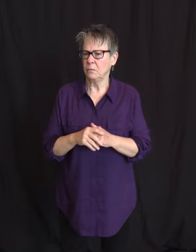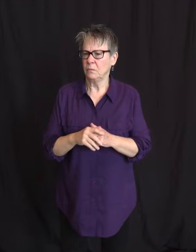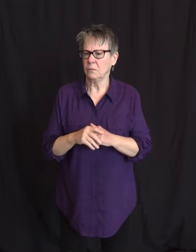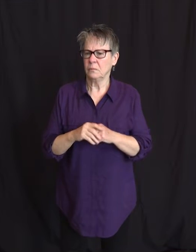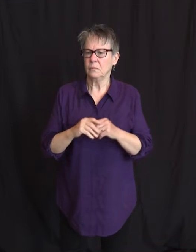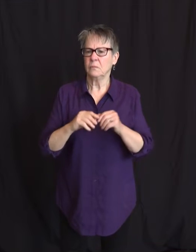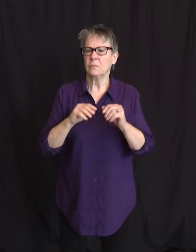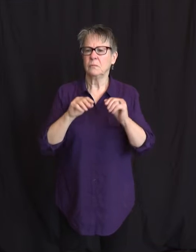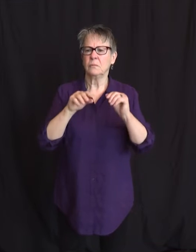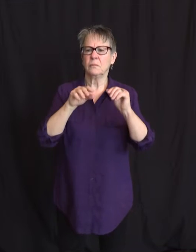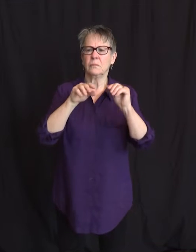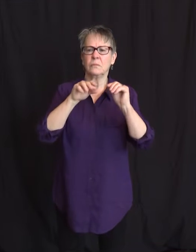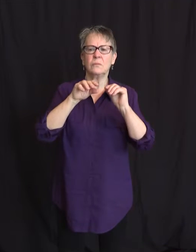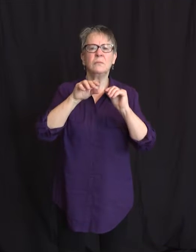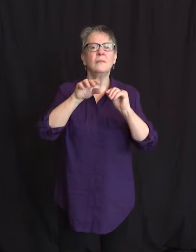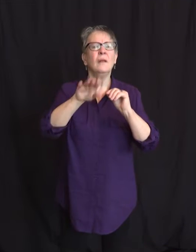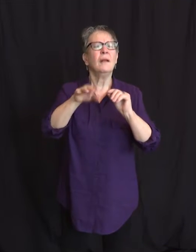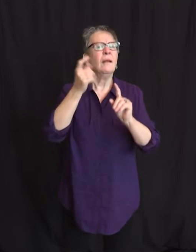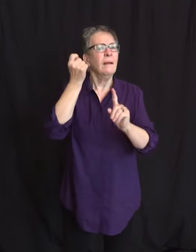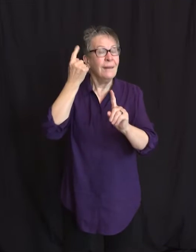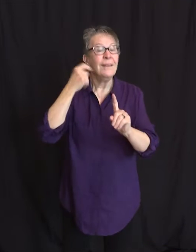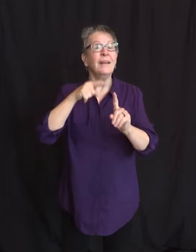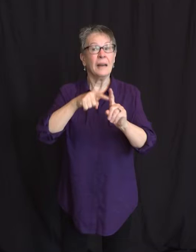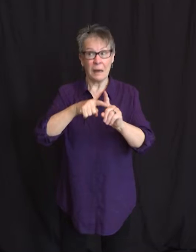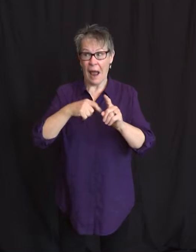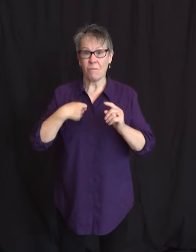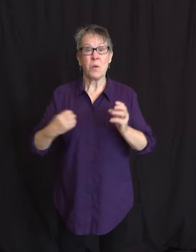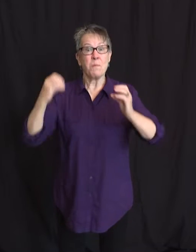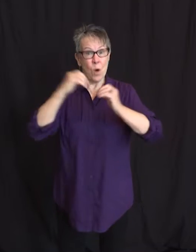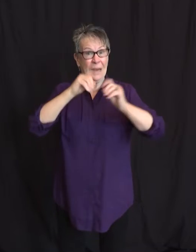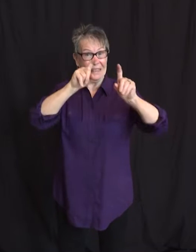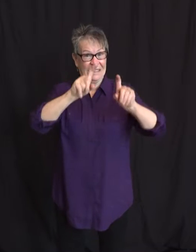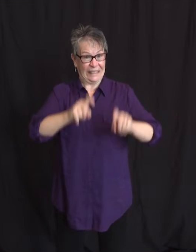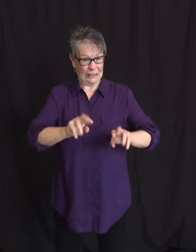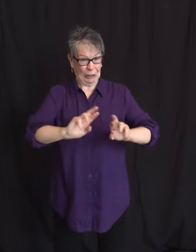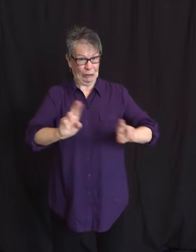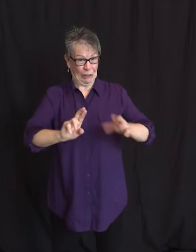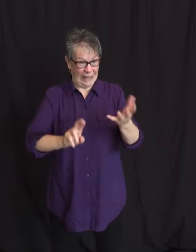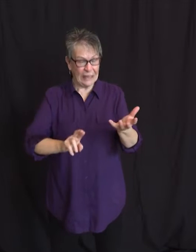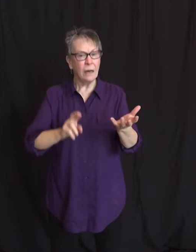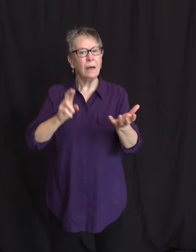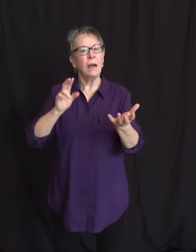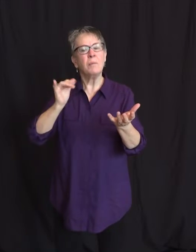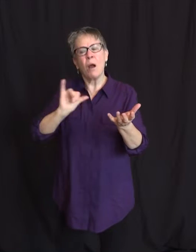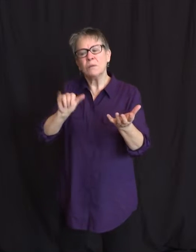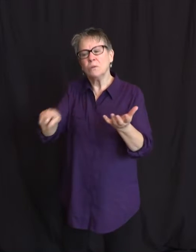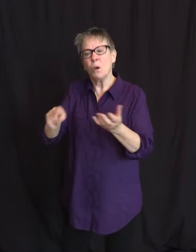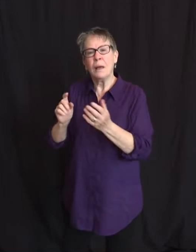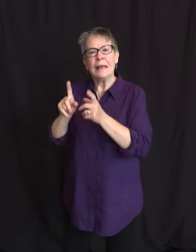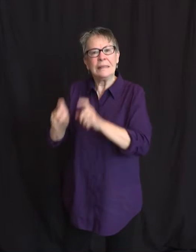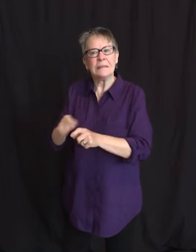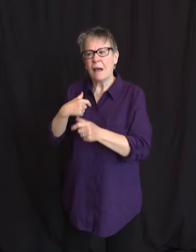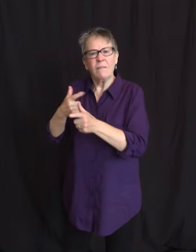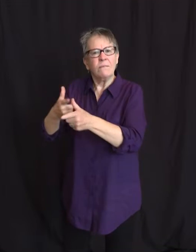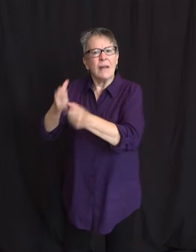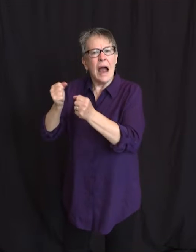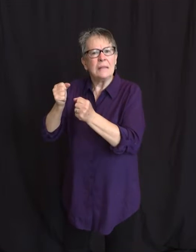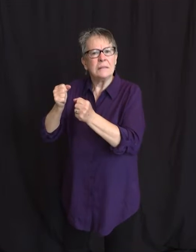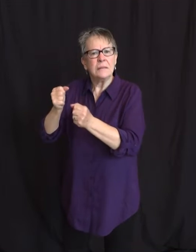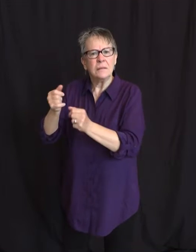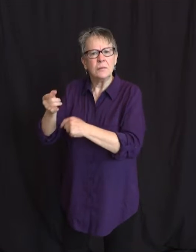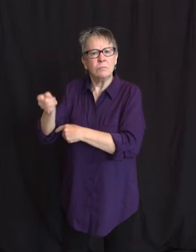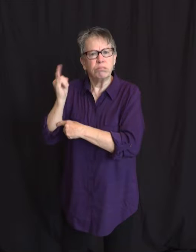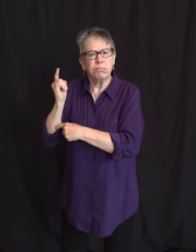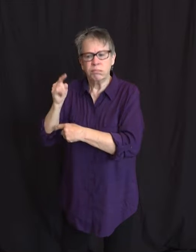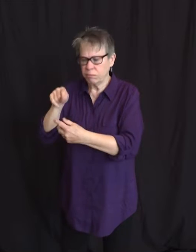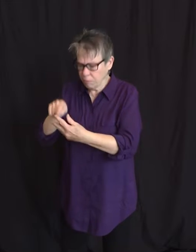how fast you get them back. We will have a flexible testing plan that is accessible to all residents who need it, whether it be